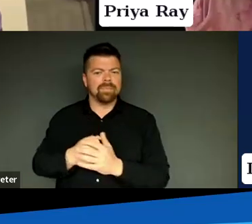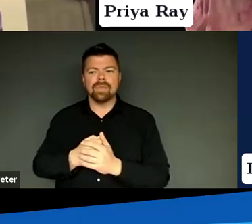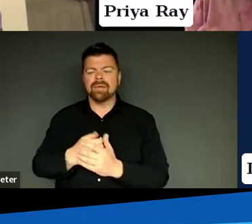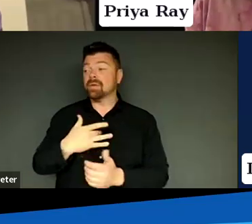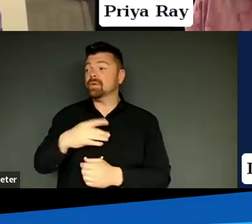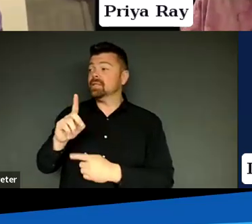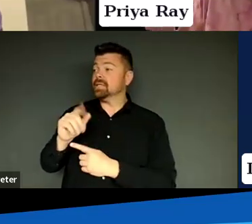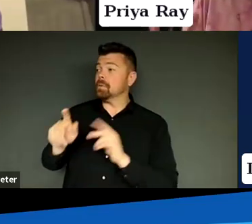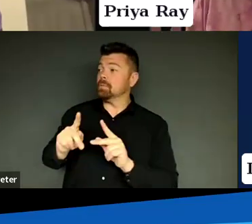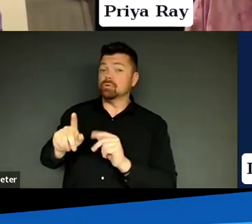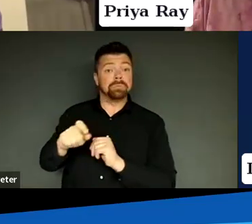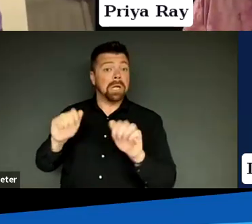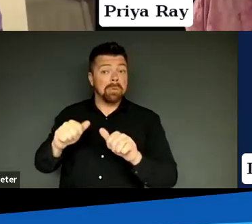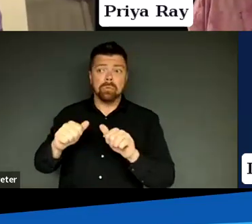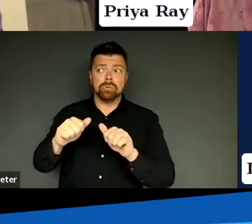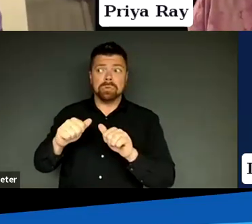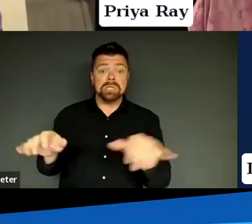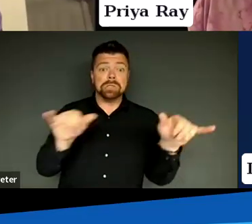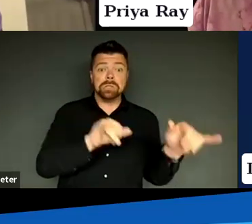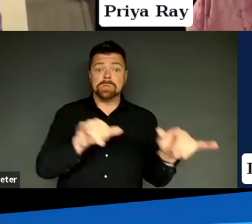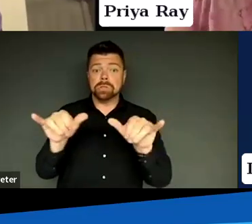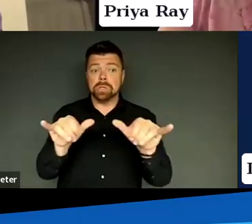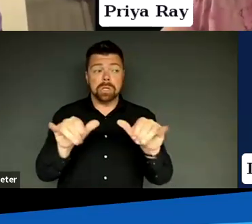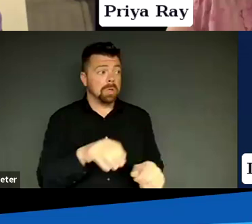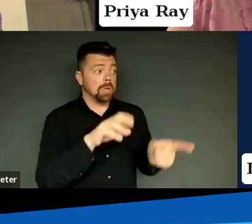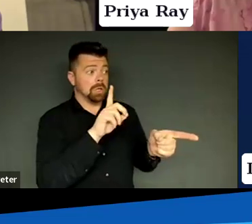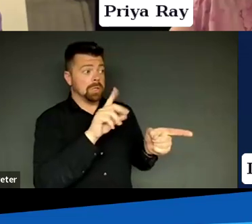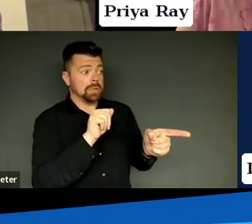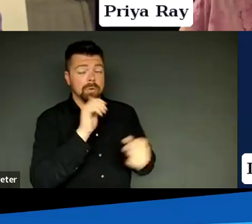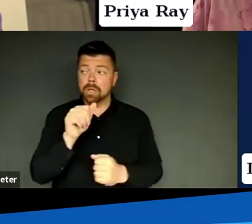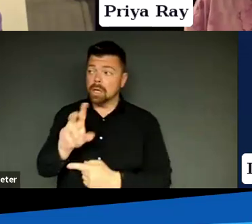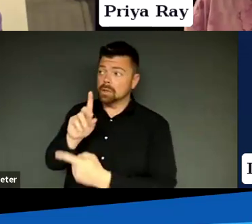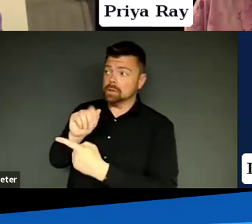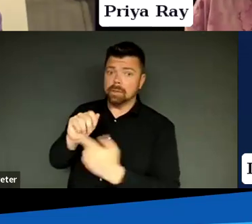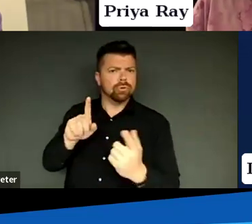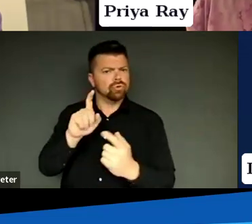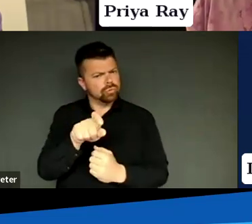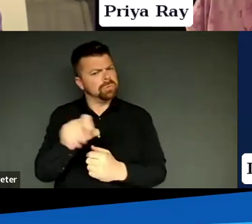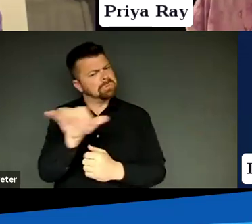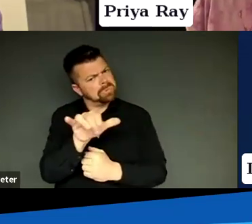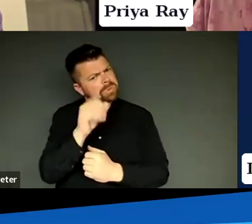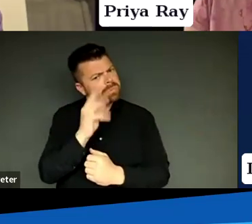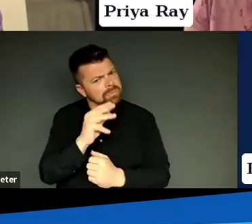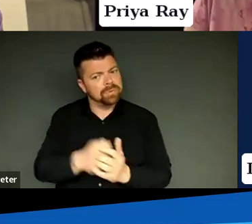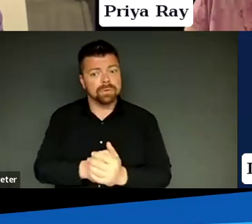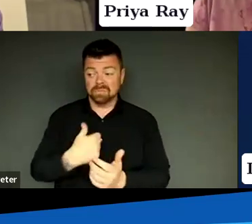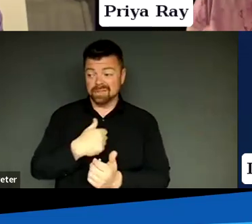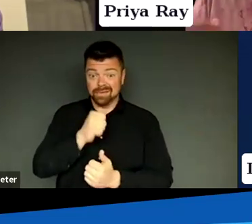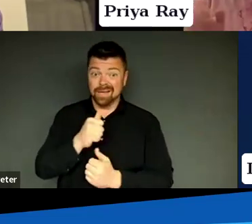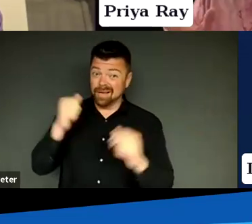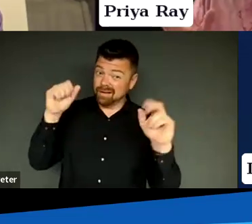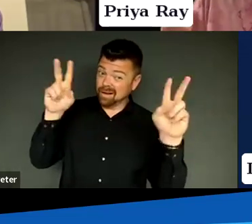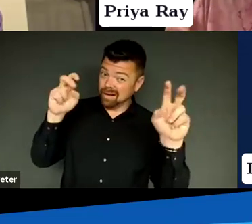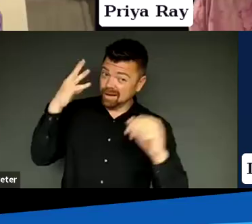do whatever other people do. Absolutely. So even though I'm not an outdoorsy person, I totally support